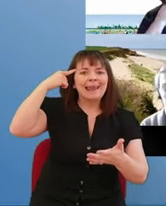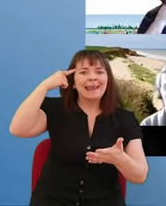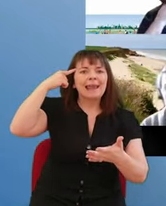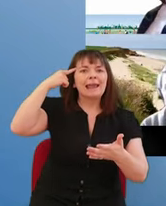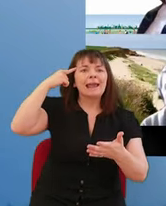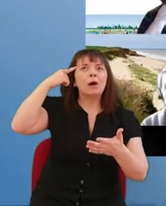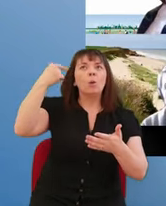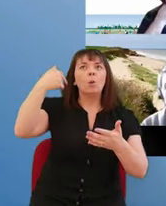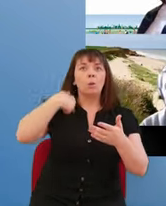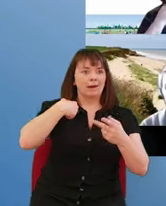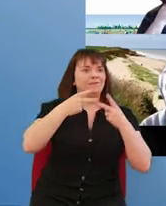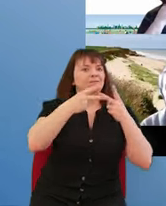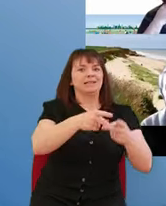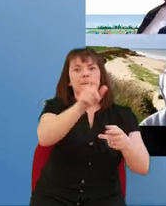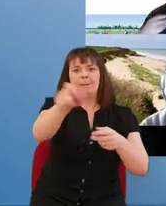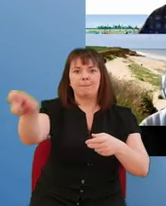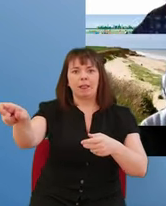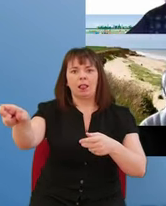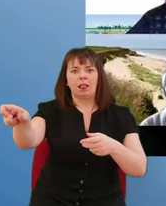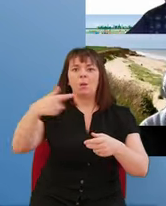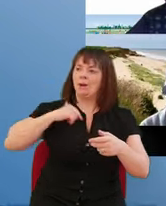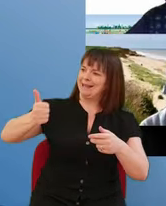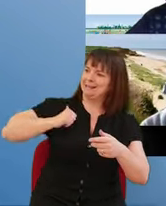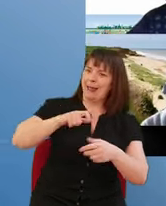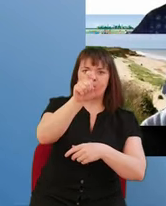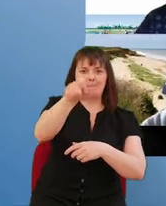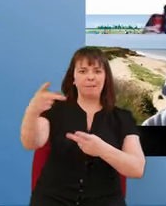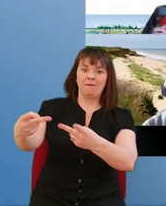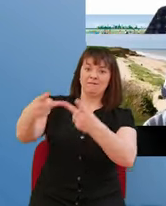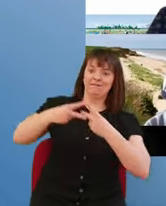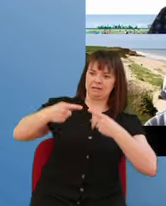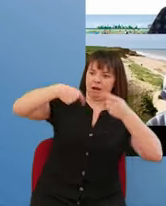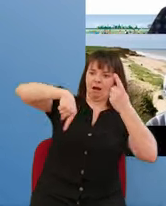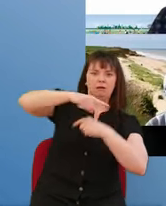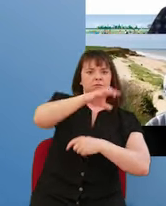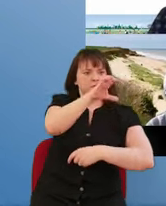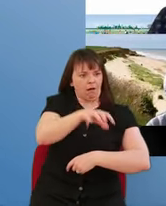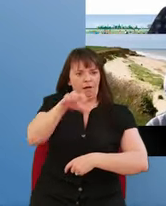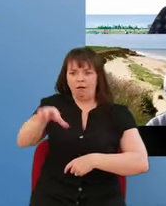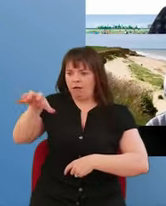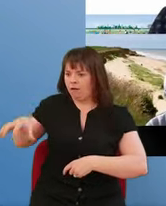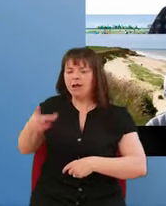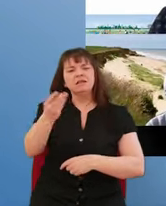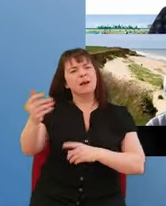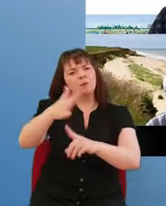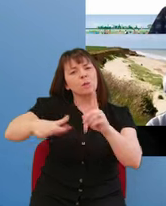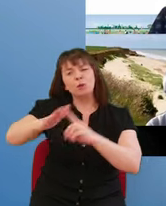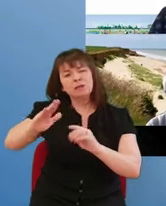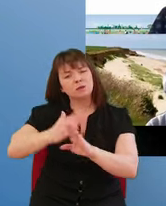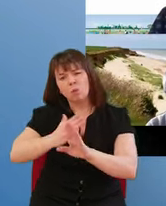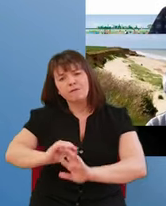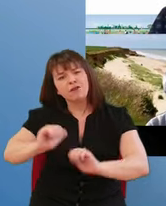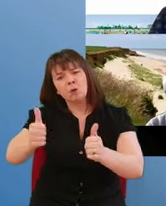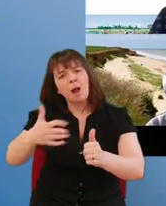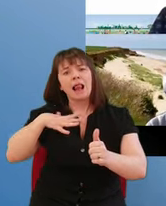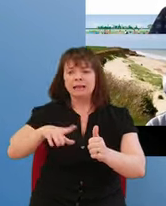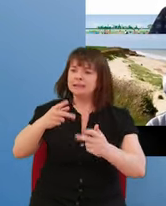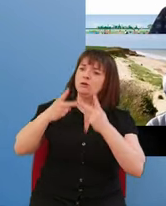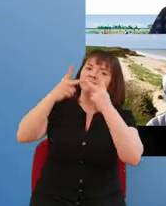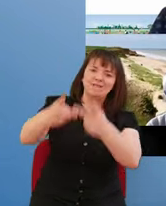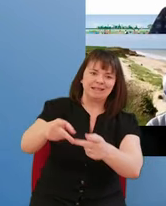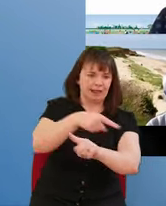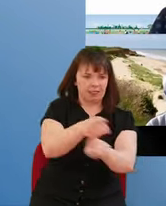think is great. And I do wonder, you know, certainly I know you kind of said the responsibility sits certainly if people are